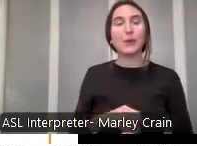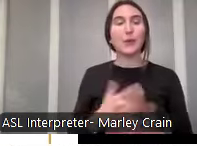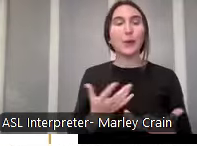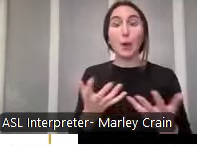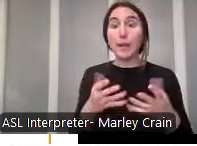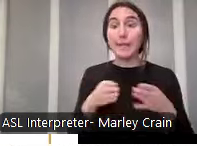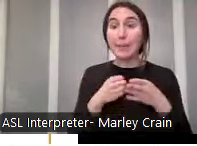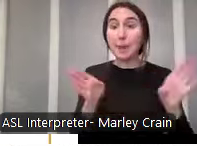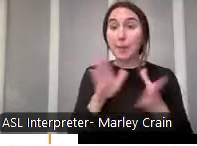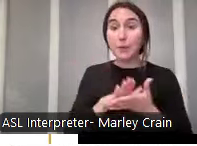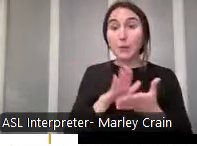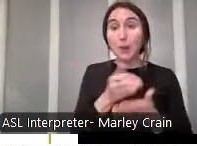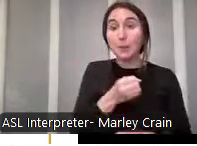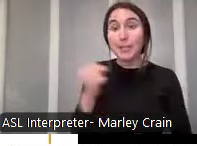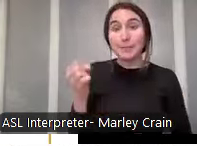you one.